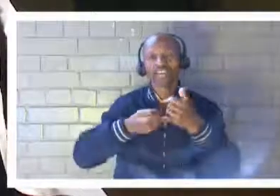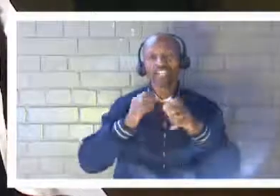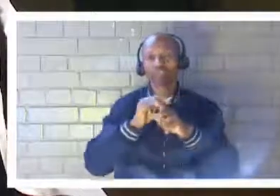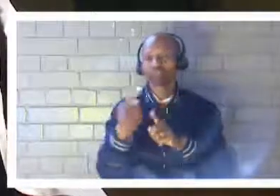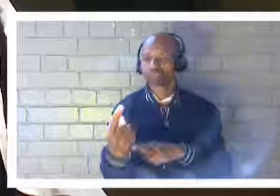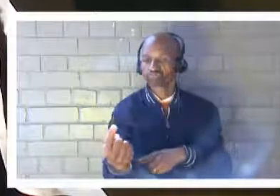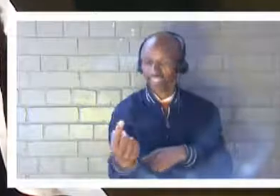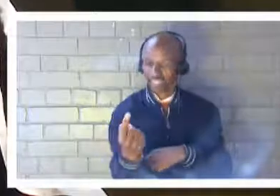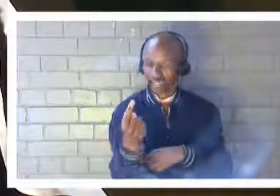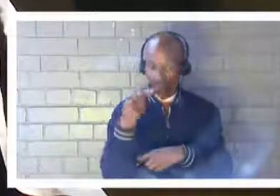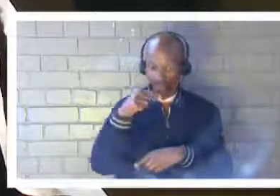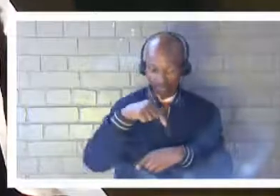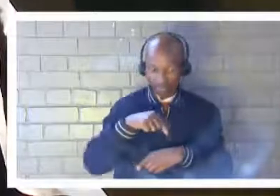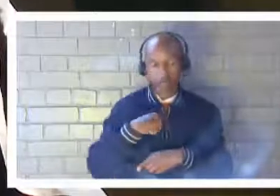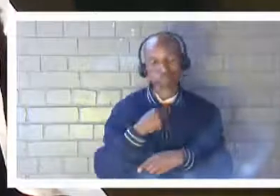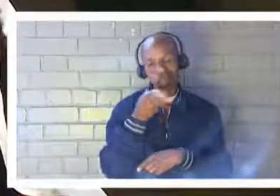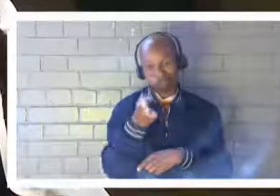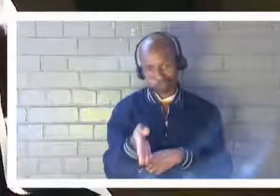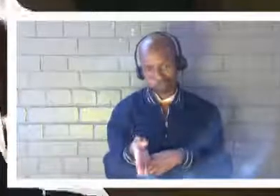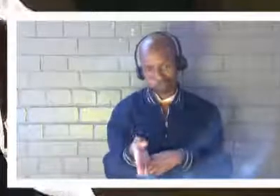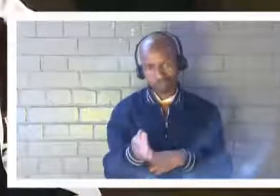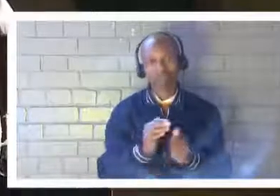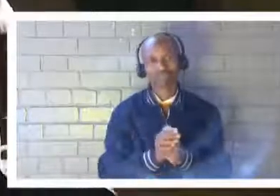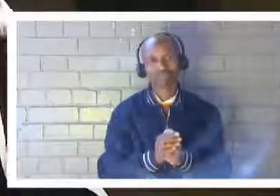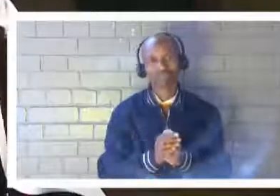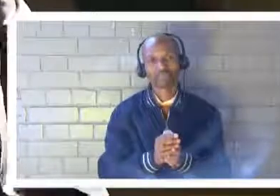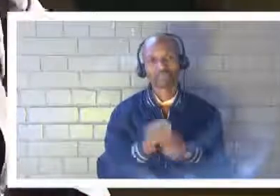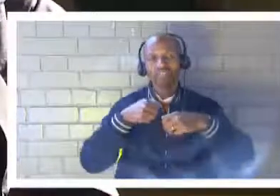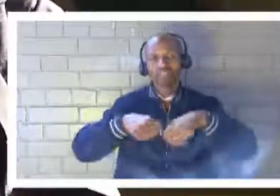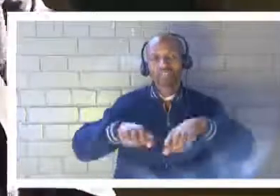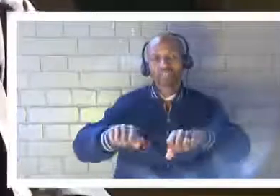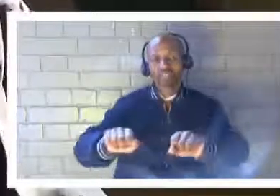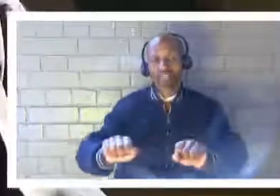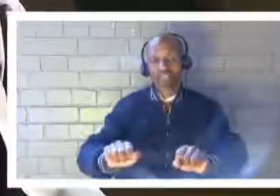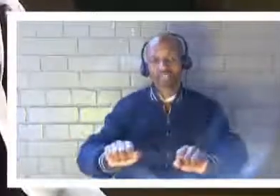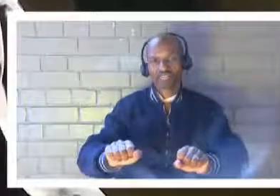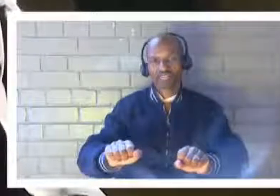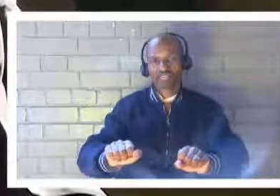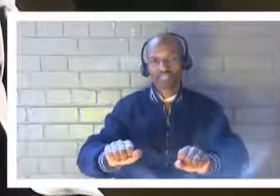come. I'm here. Chair,